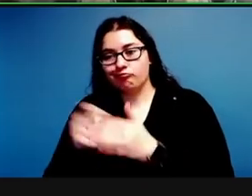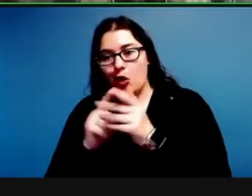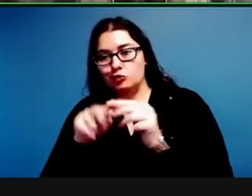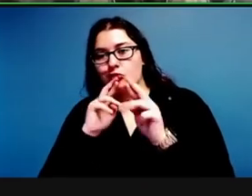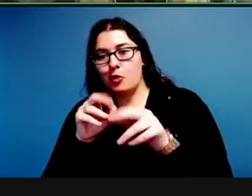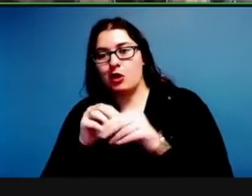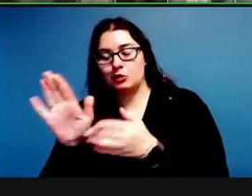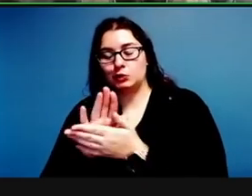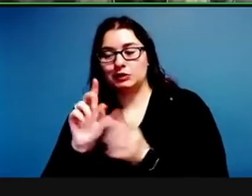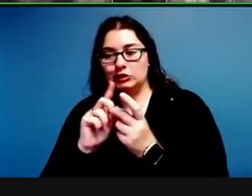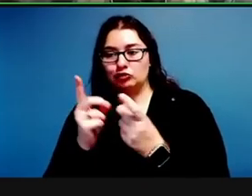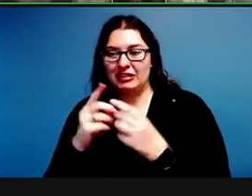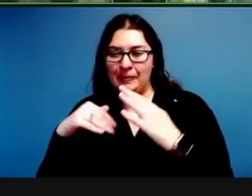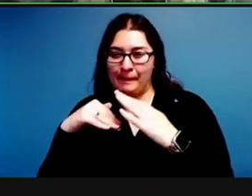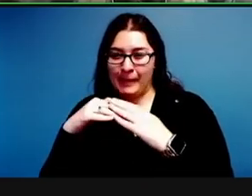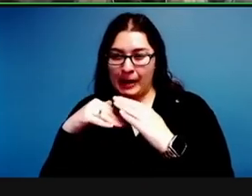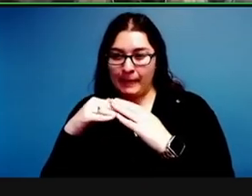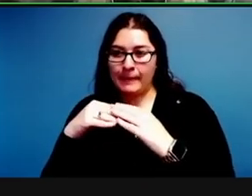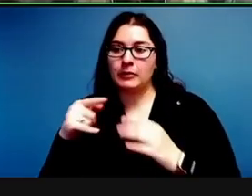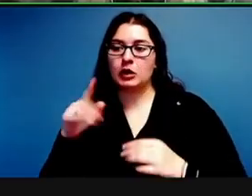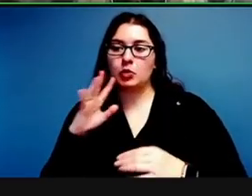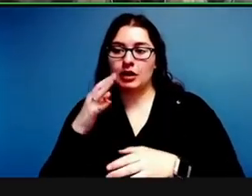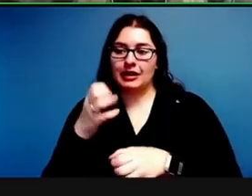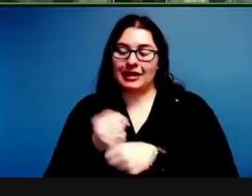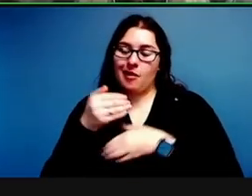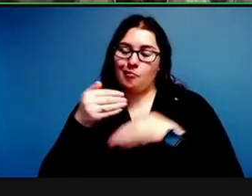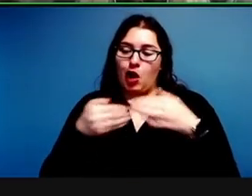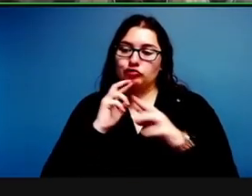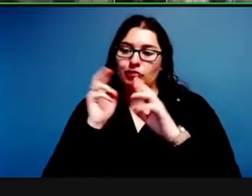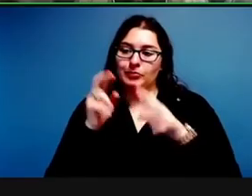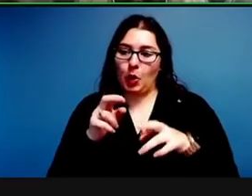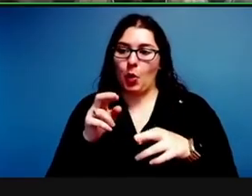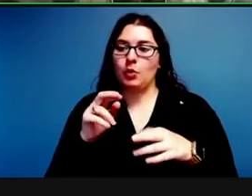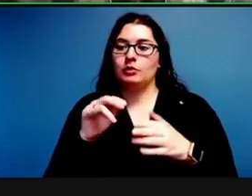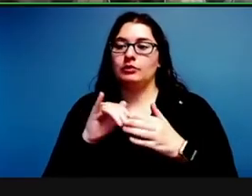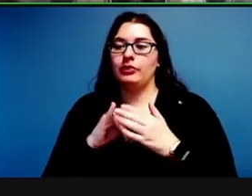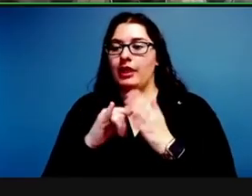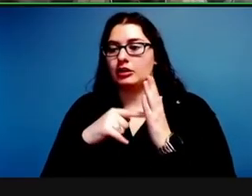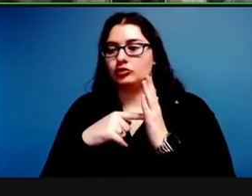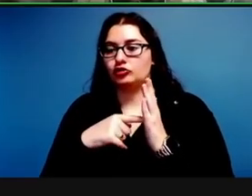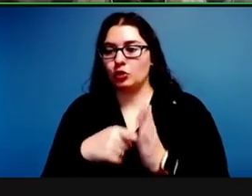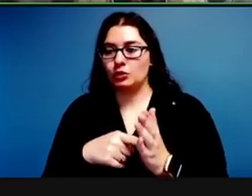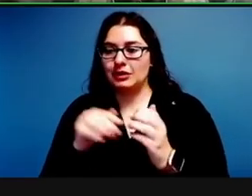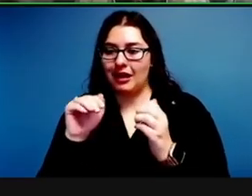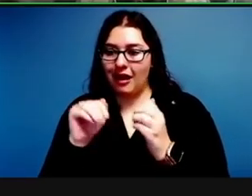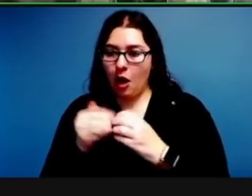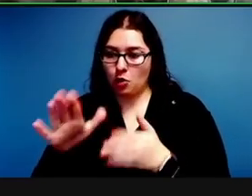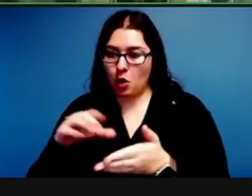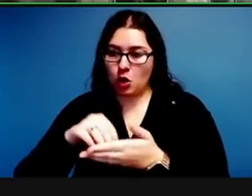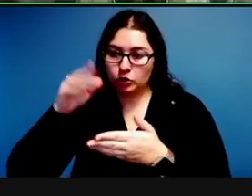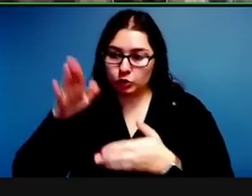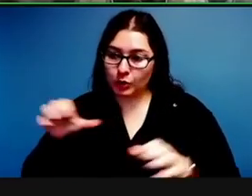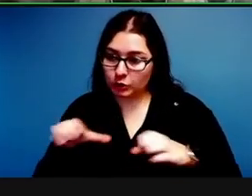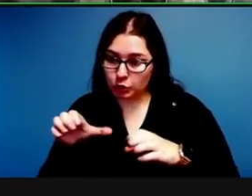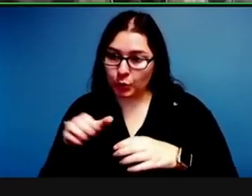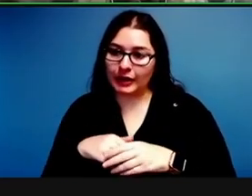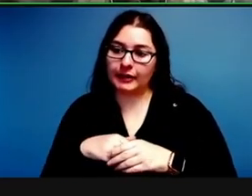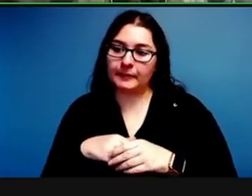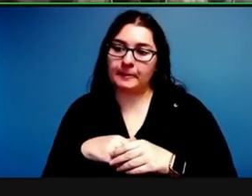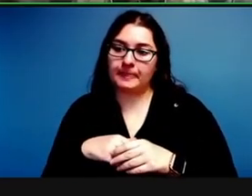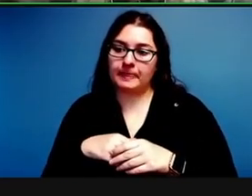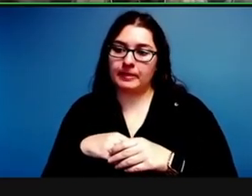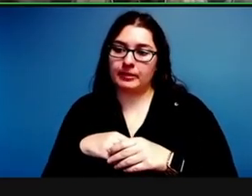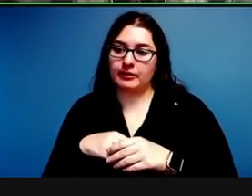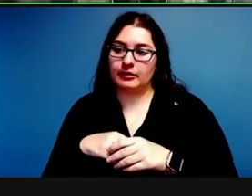district at a minimum, you're going to get a progress report that shows how your student's performing on